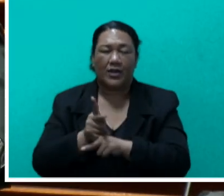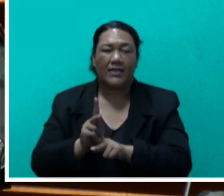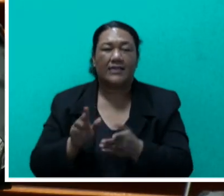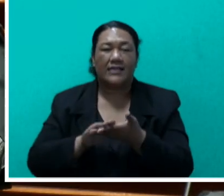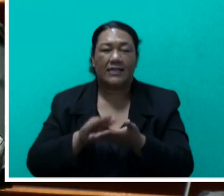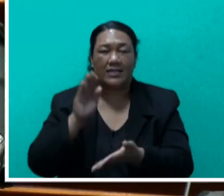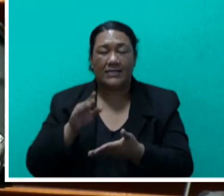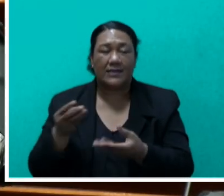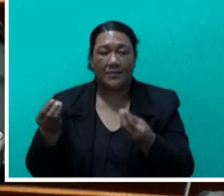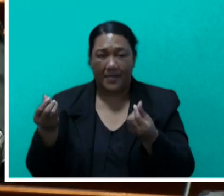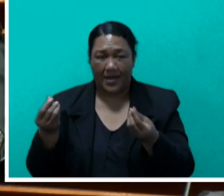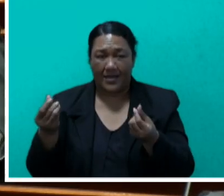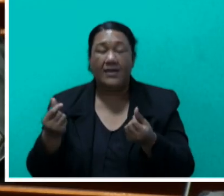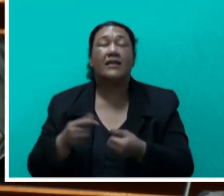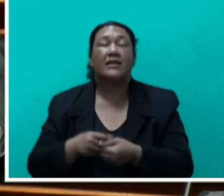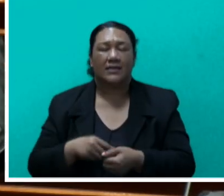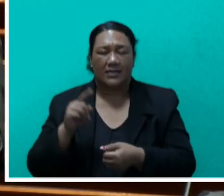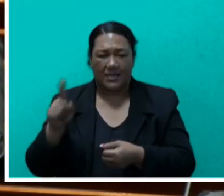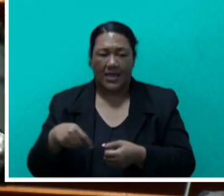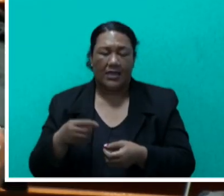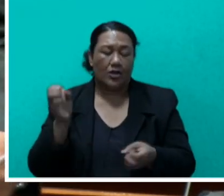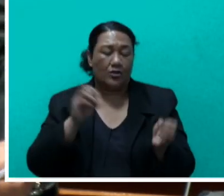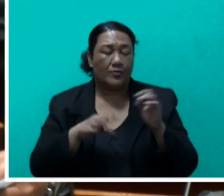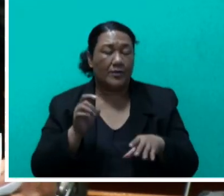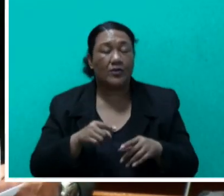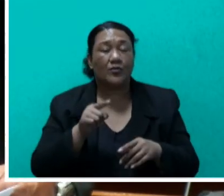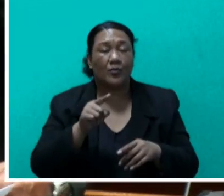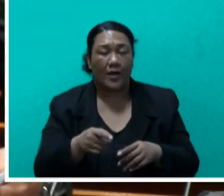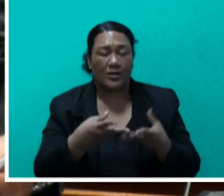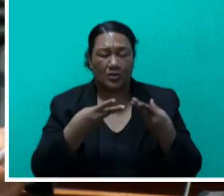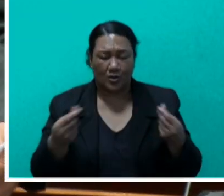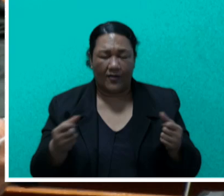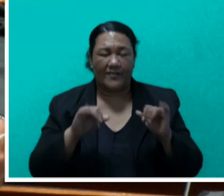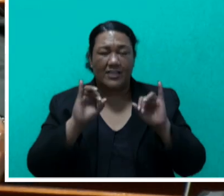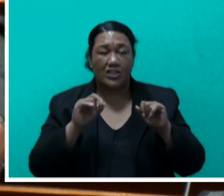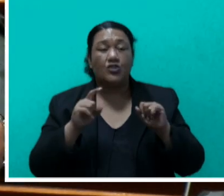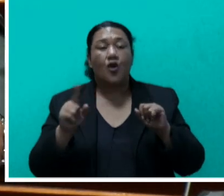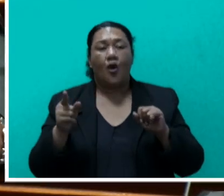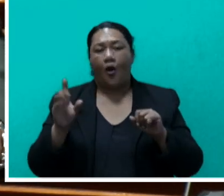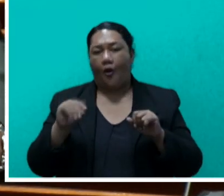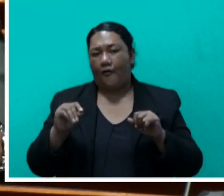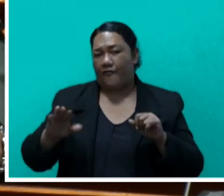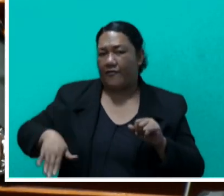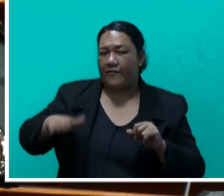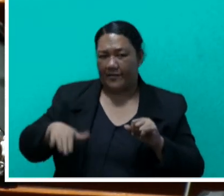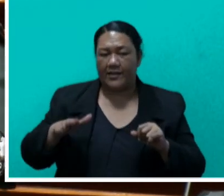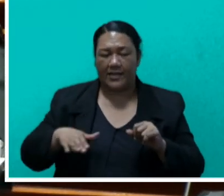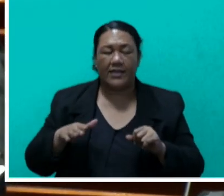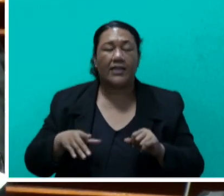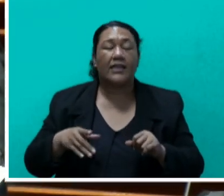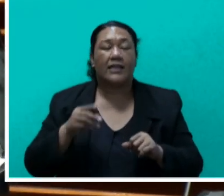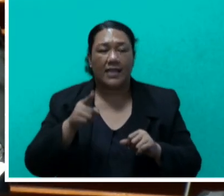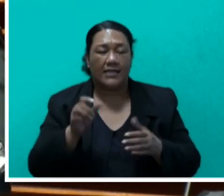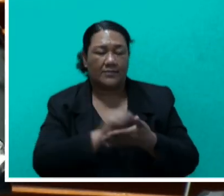income, which in turn contribute towards addressing rural poverty due to the expected increase in purchasing power of our